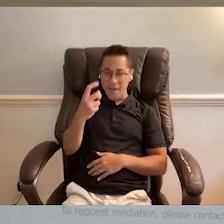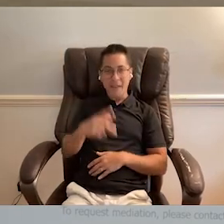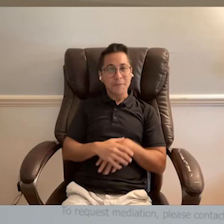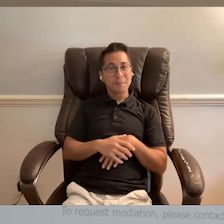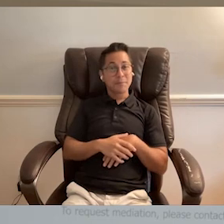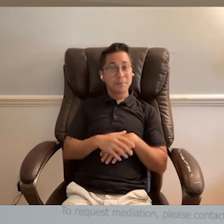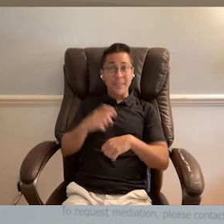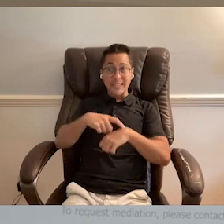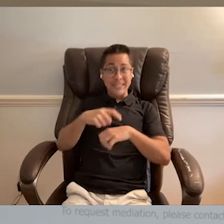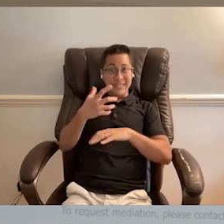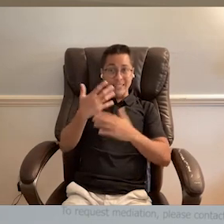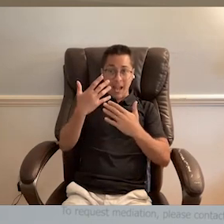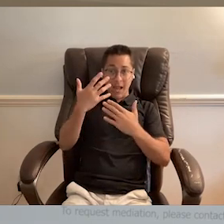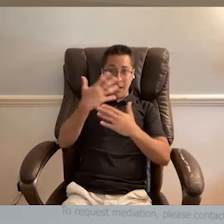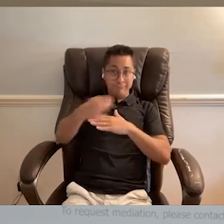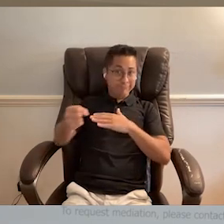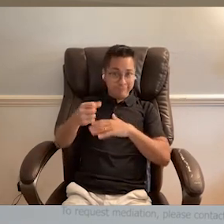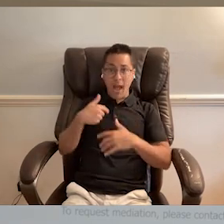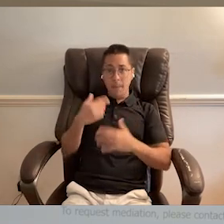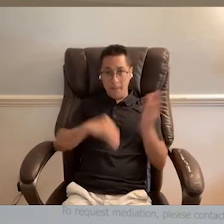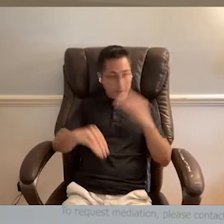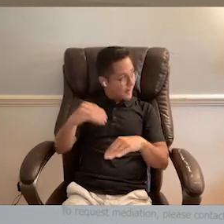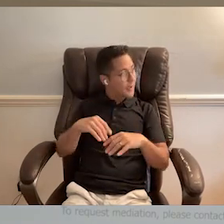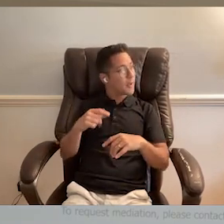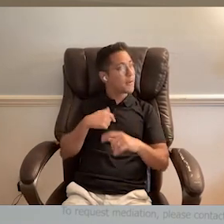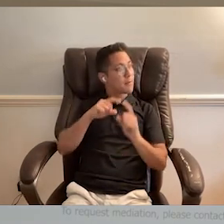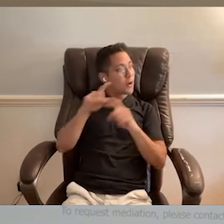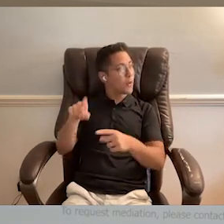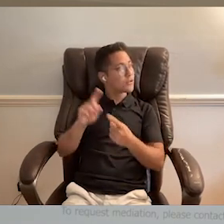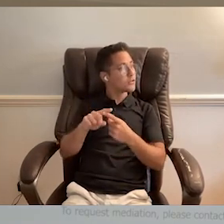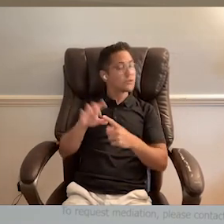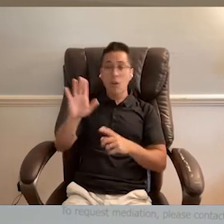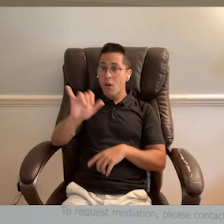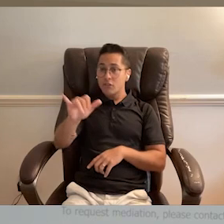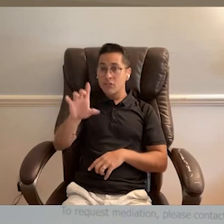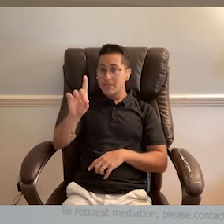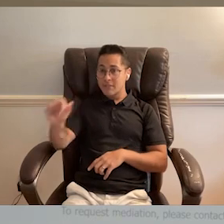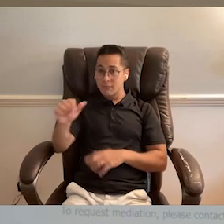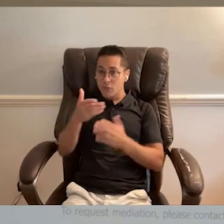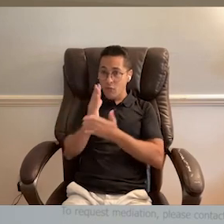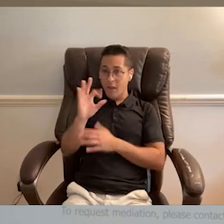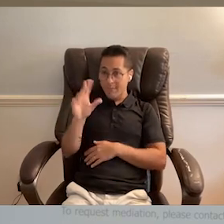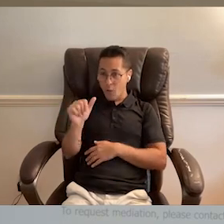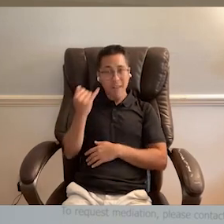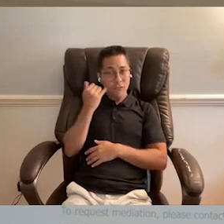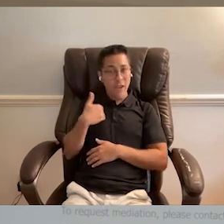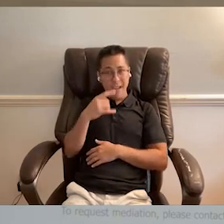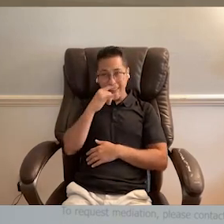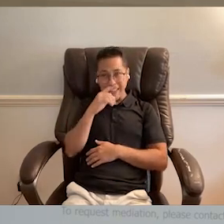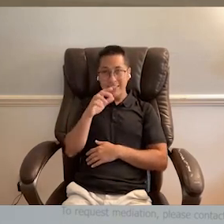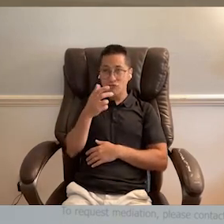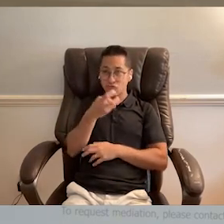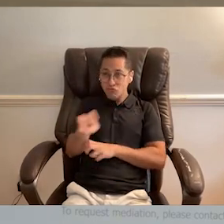I'm gonna pack up and I'm headed to, by the way, Disability Rights Florida, if you have kids of transition age or almost transition